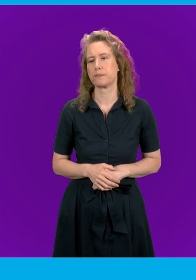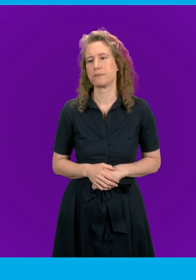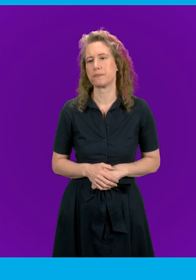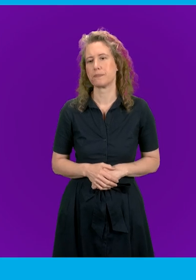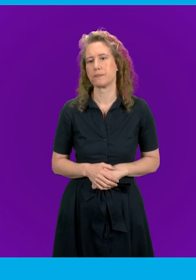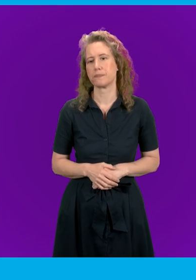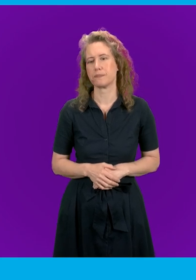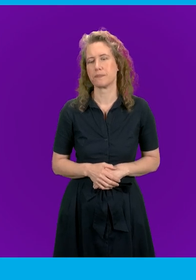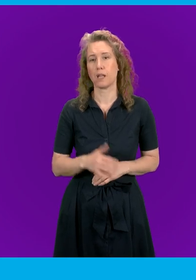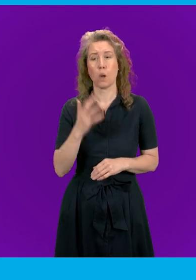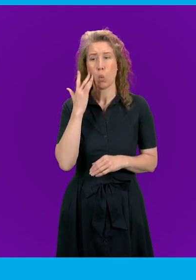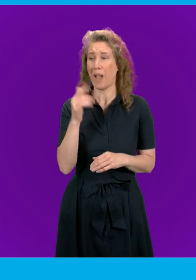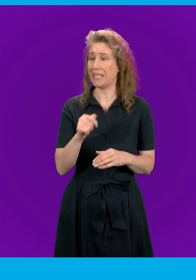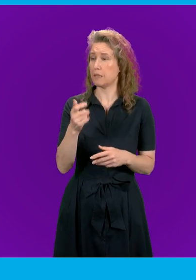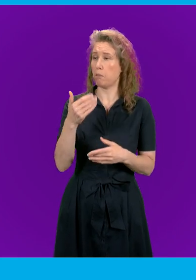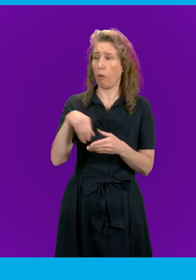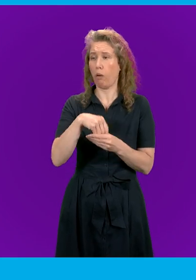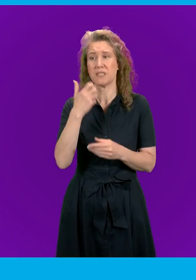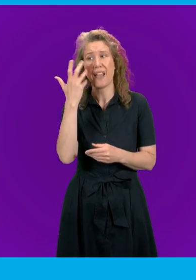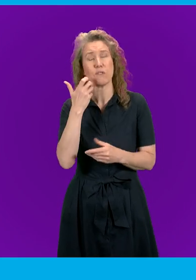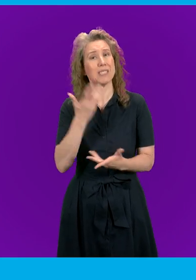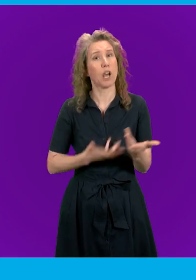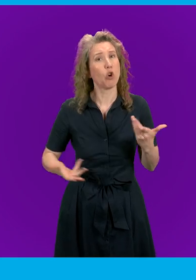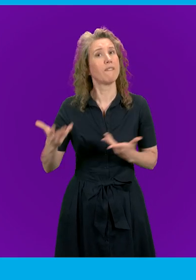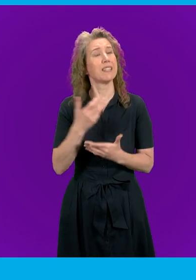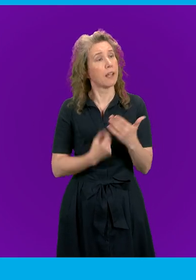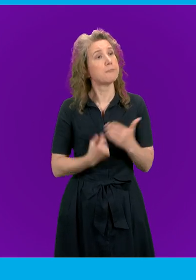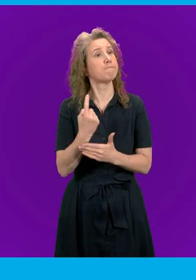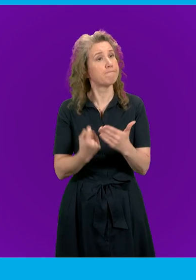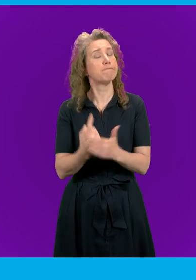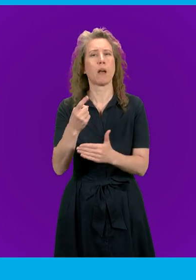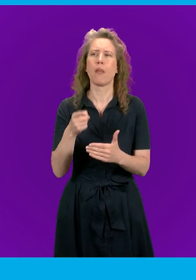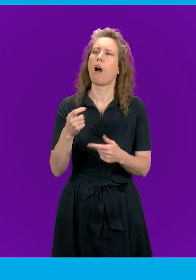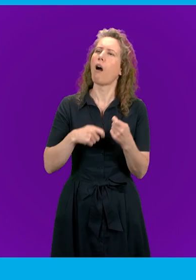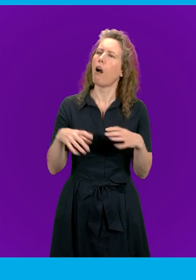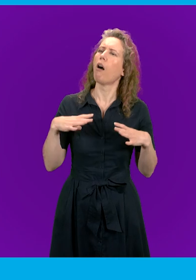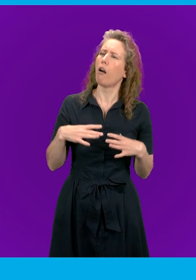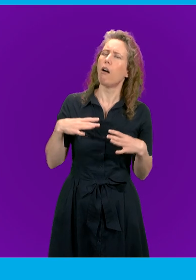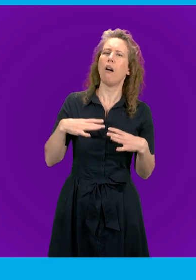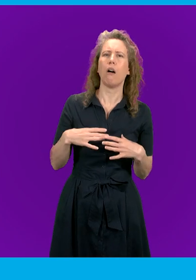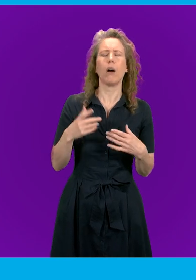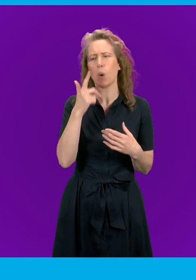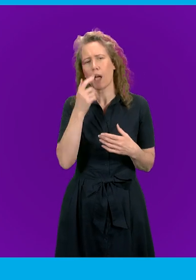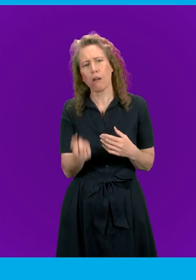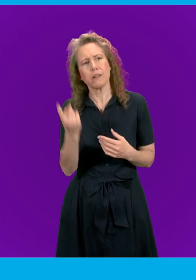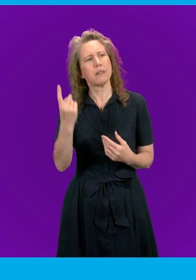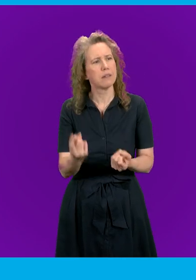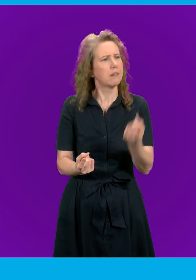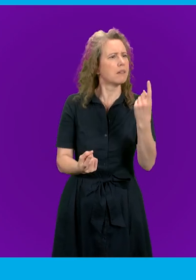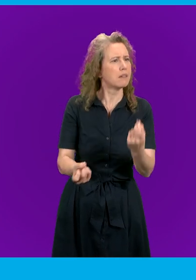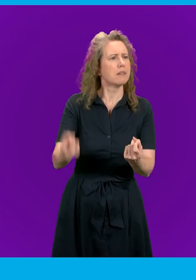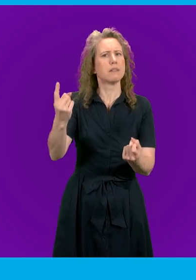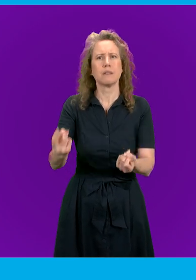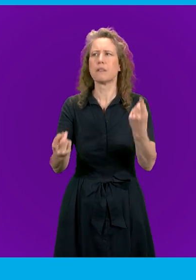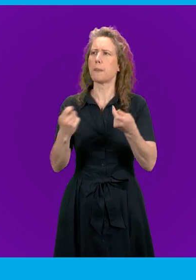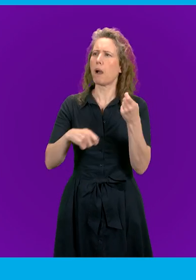when it becomes part of an everyday conversation or something that's a little bit more relaxed to talk about, or this, that, and the